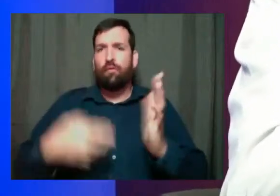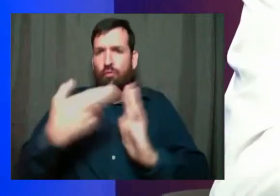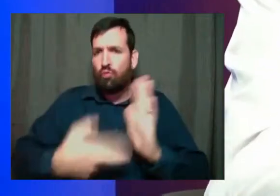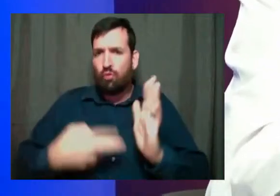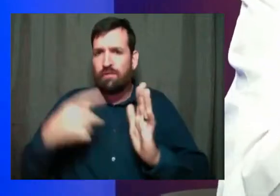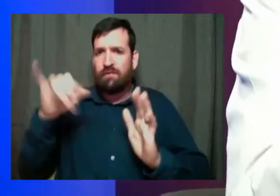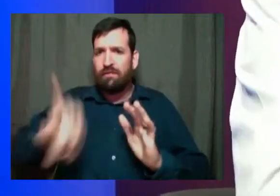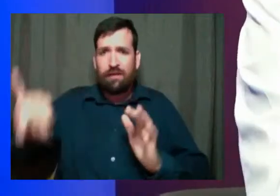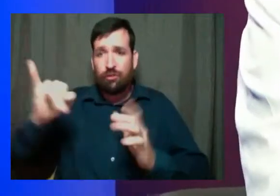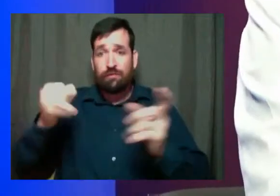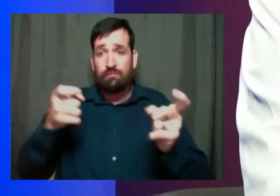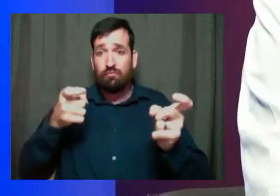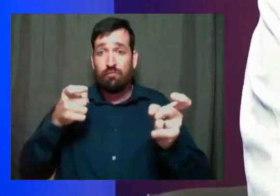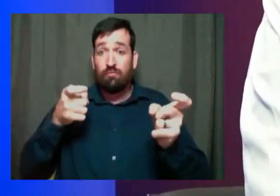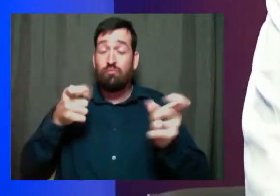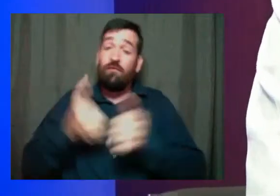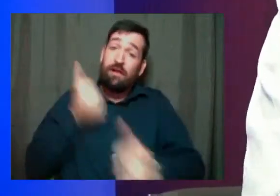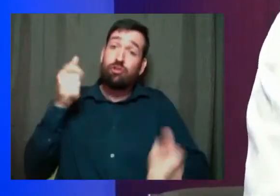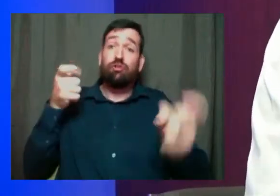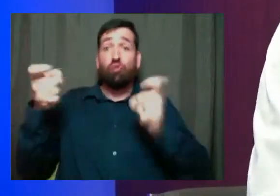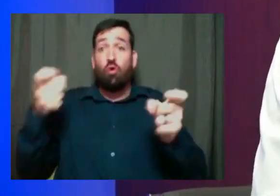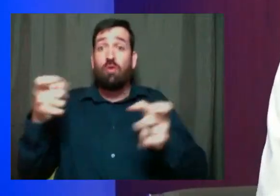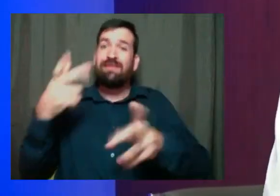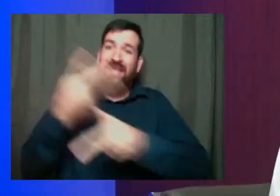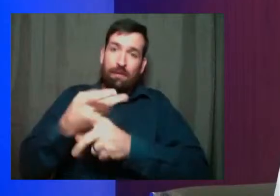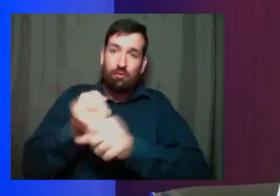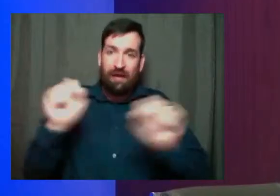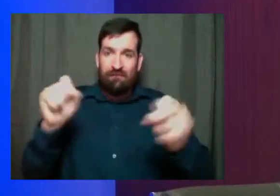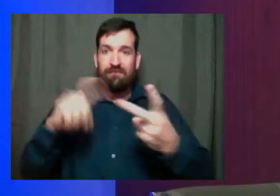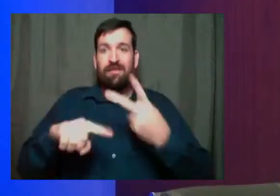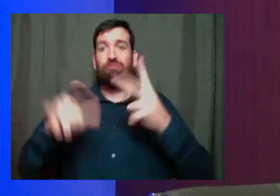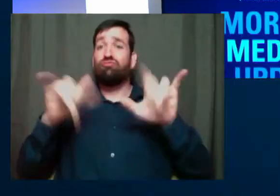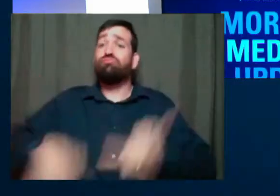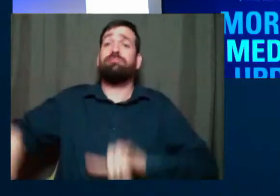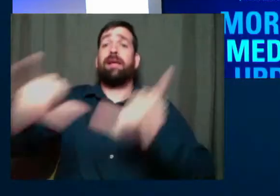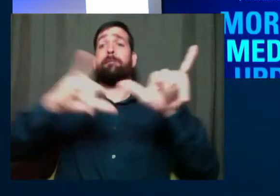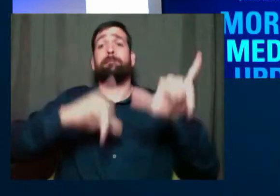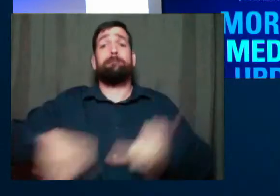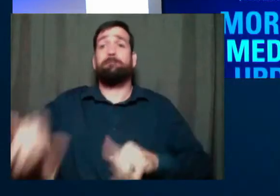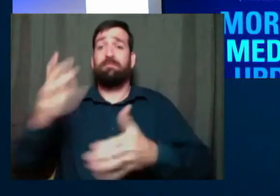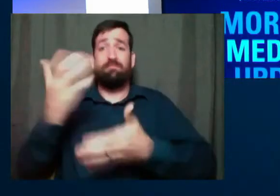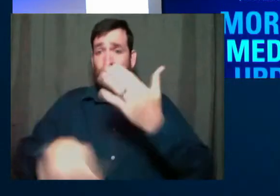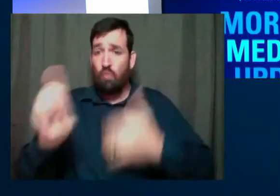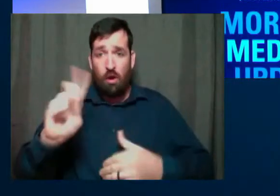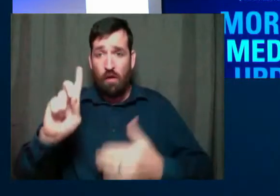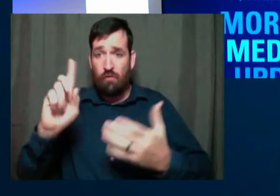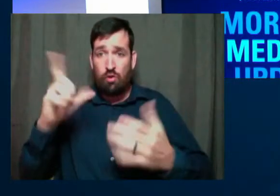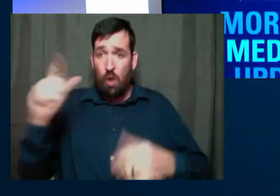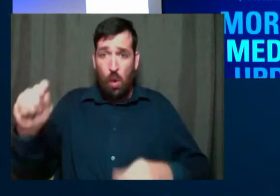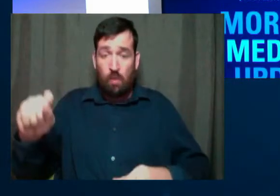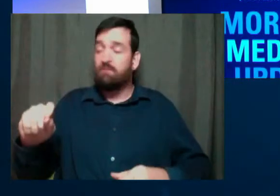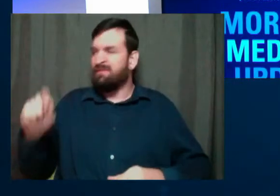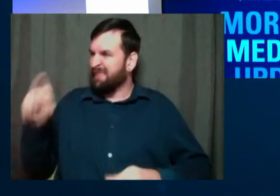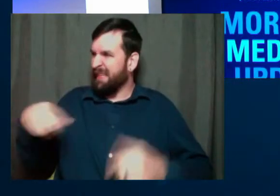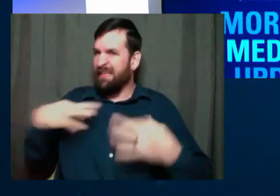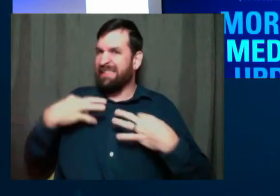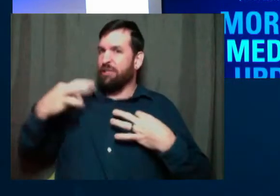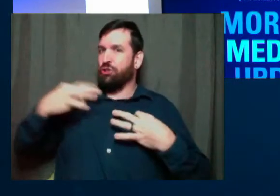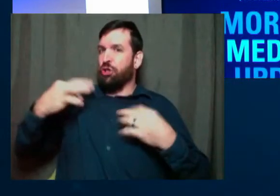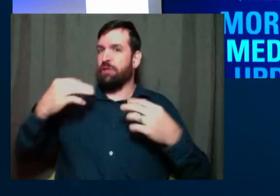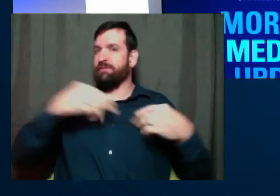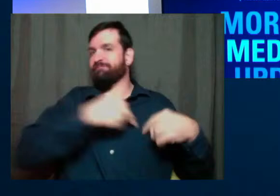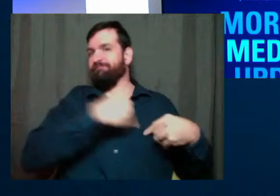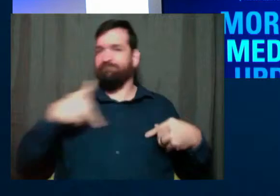do? They keep you safe, and they travel with you wherever you go. I'm making you a T-shirt that says that. I need one. It needs to be a little